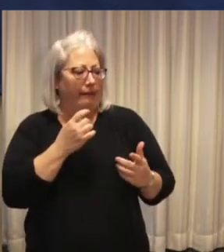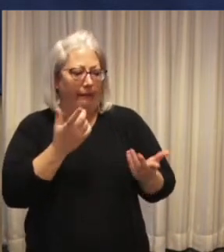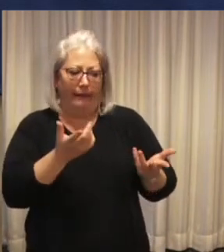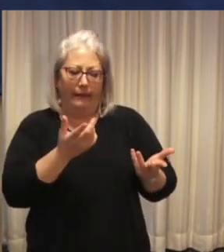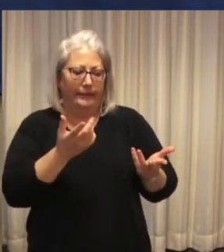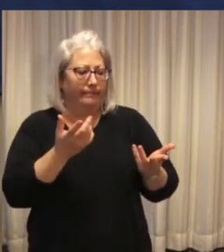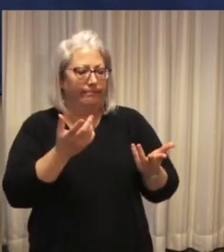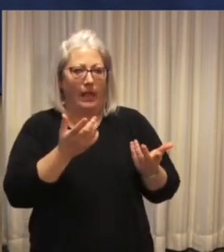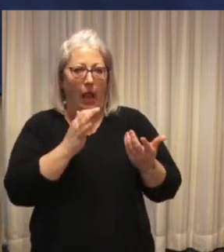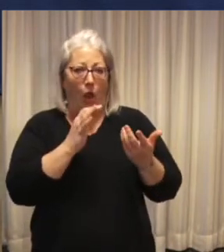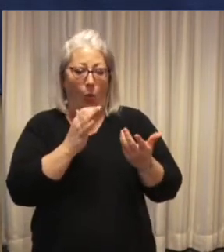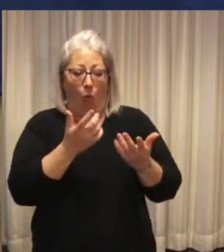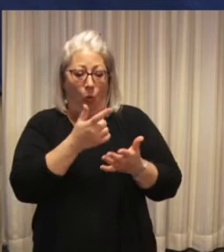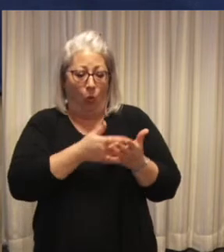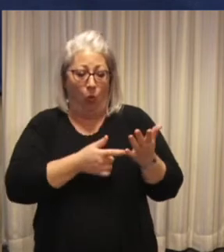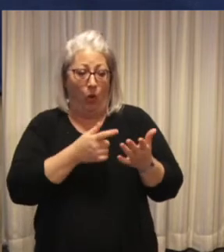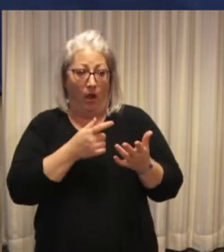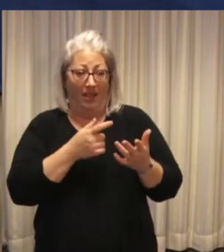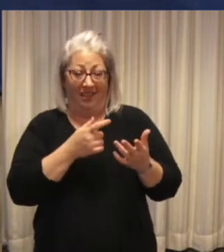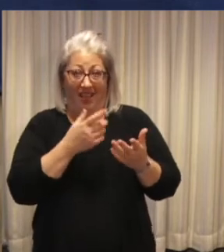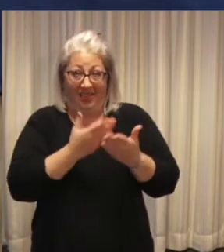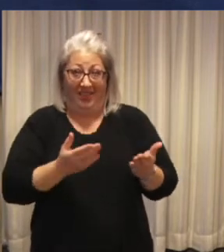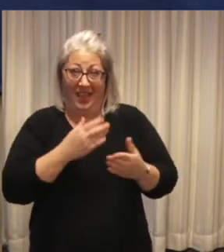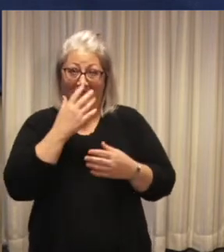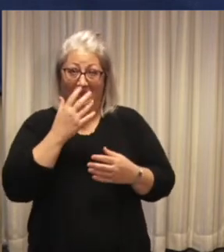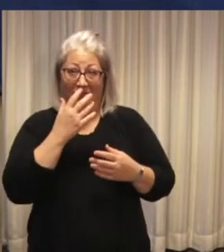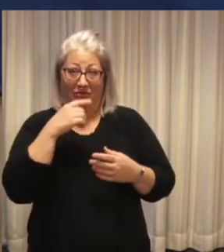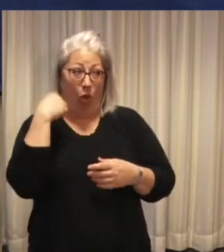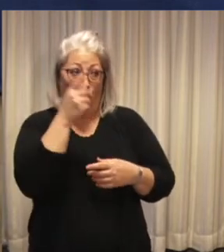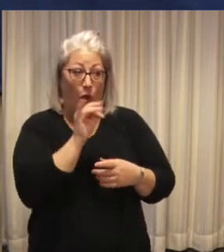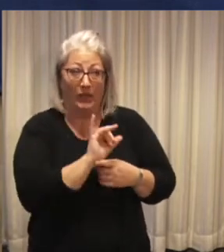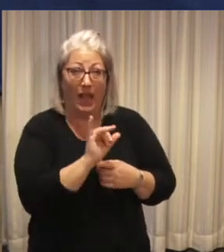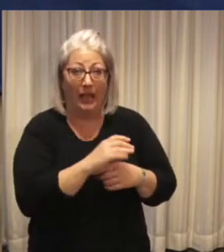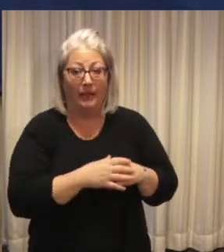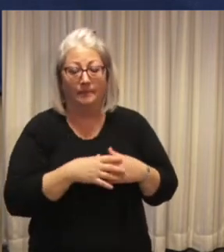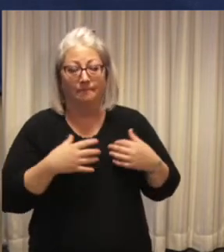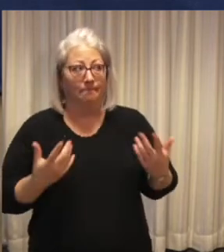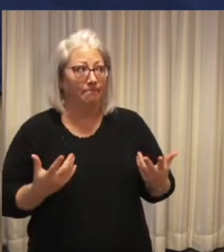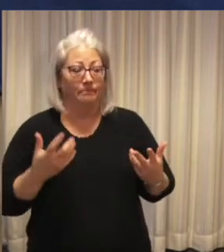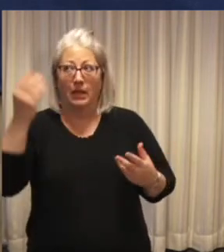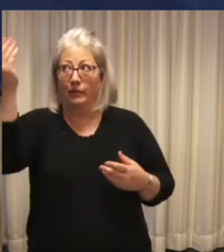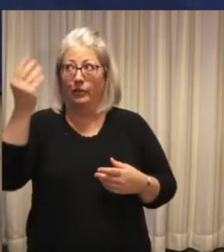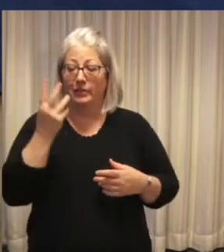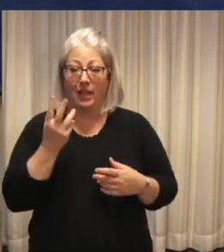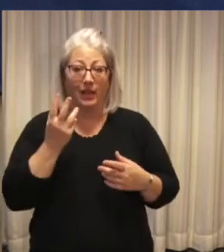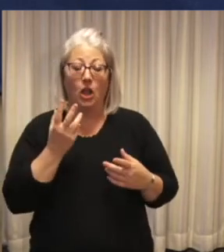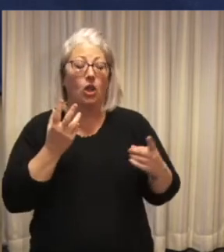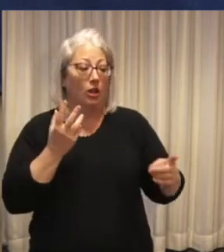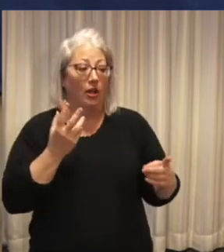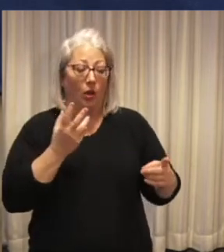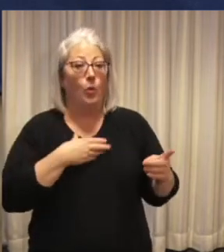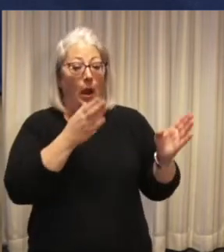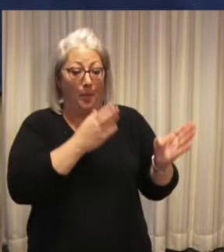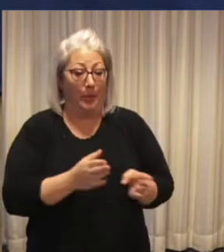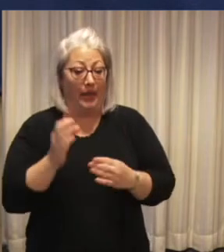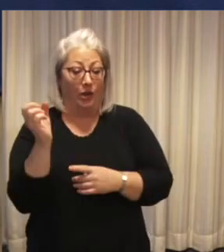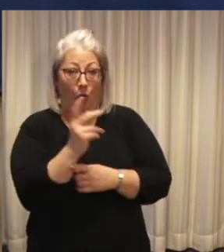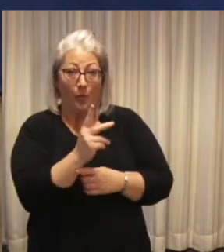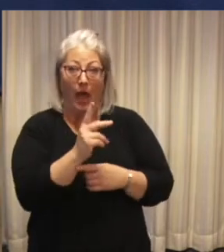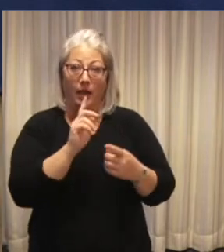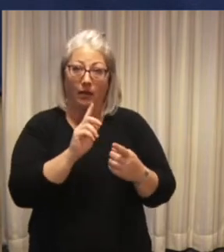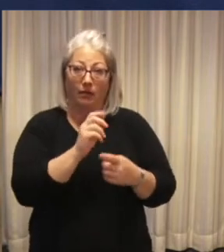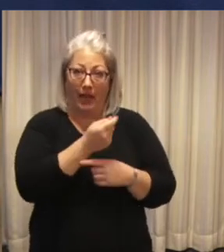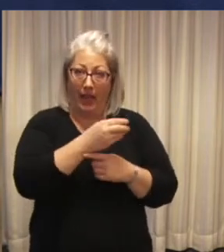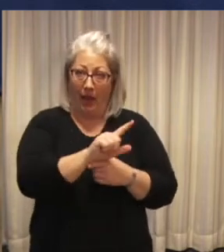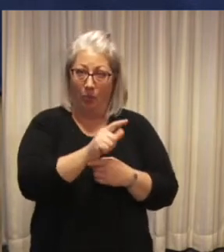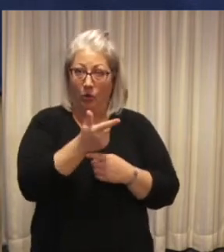know, right now I just go by what we're told. Right now we're planning to come back on the 29th, but we're also, you know, putting our plan B in